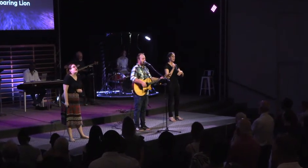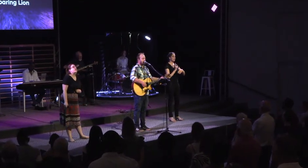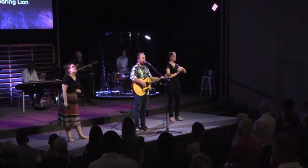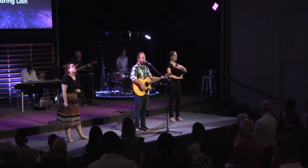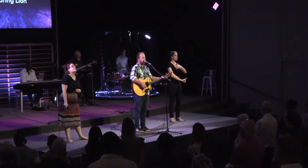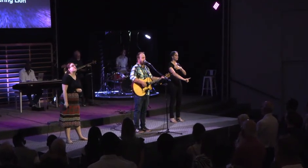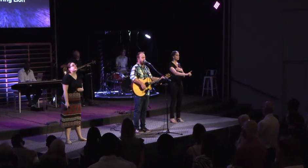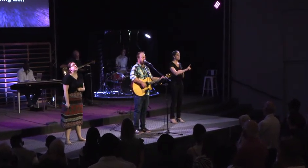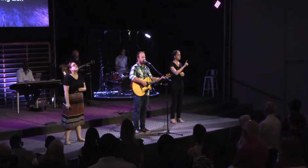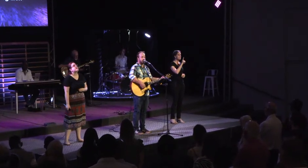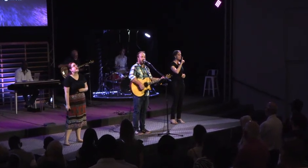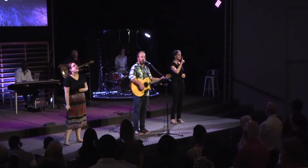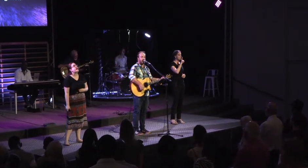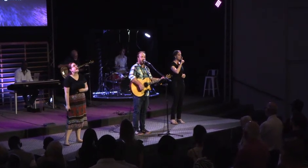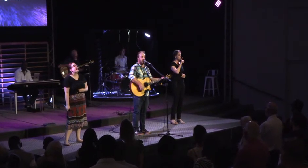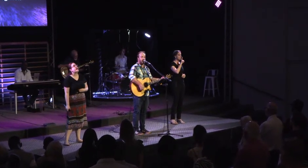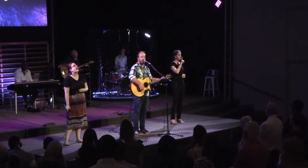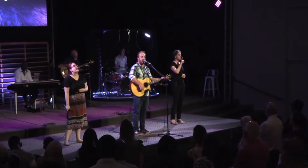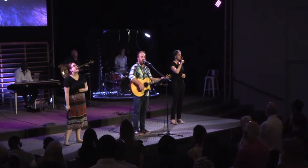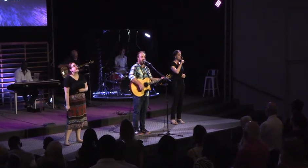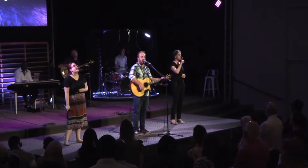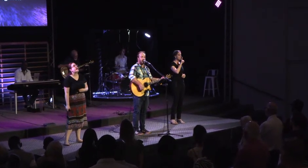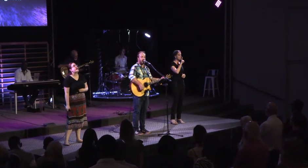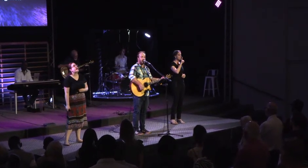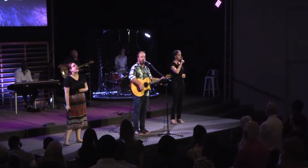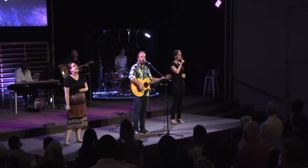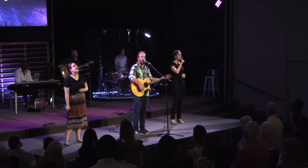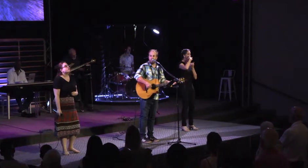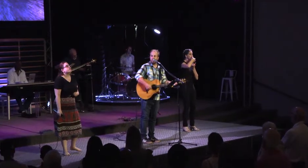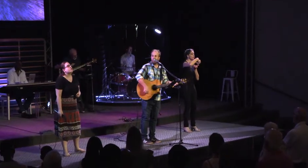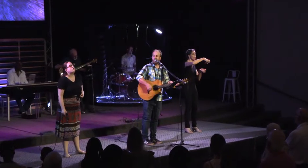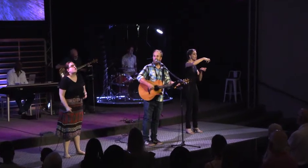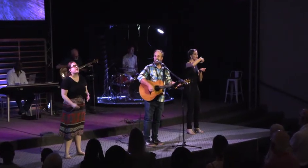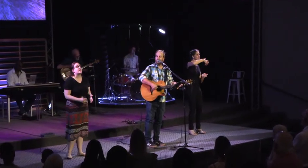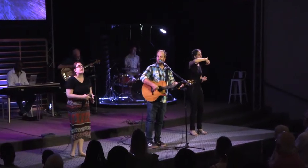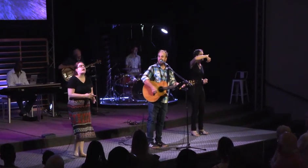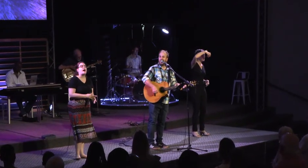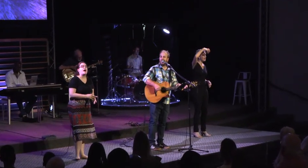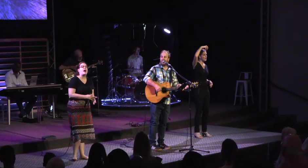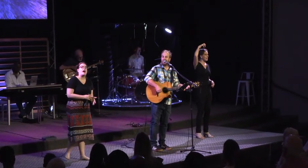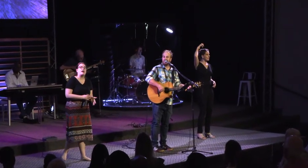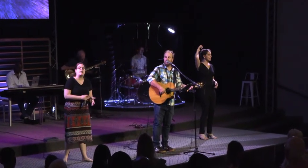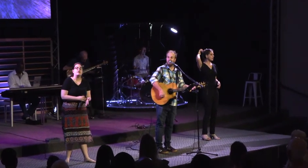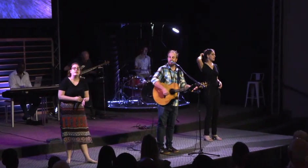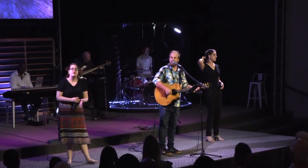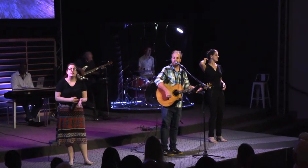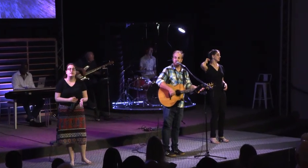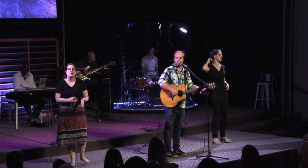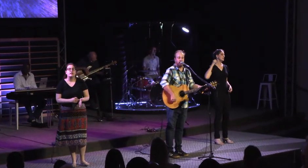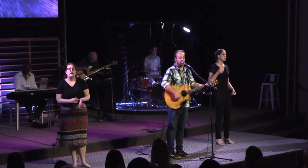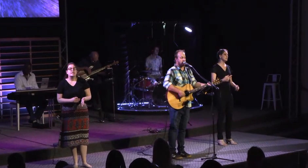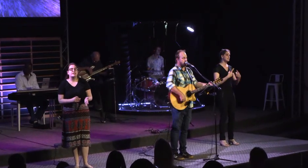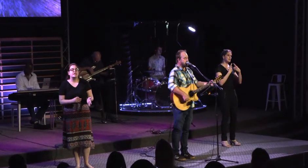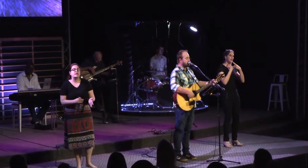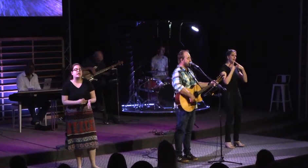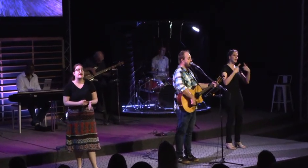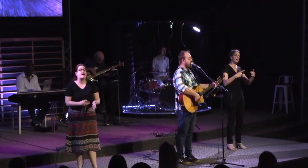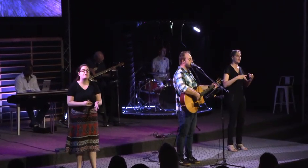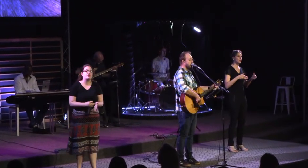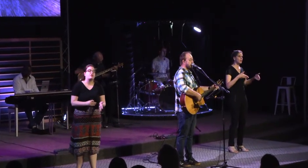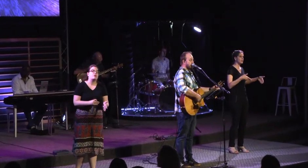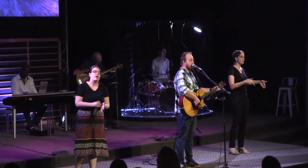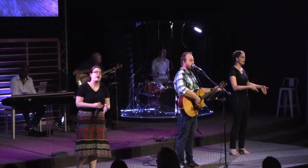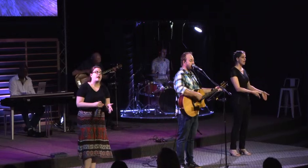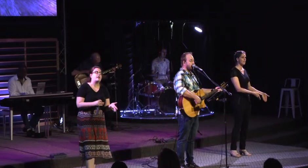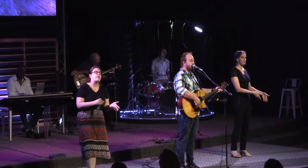breathe. Out of the silence, the roaring lion declared,